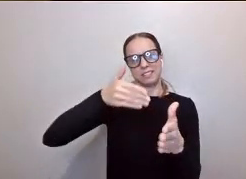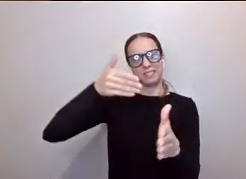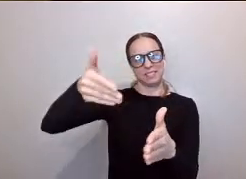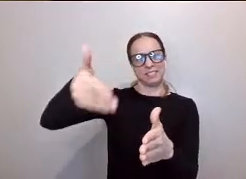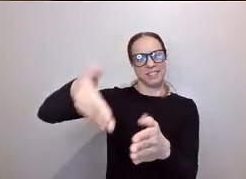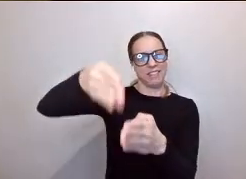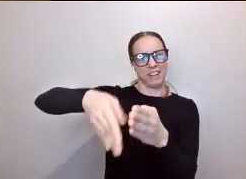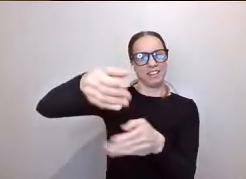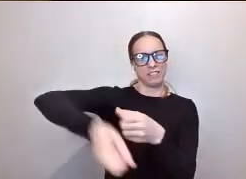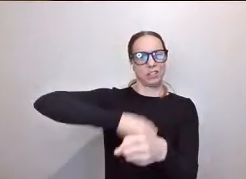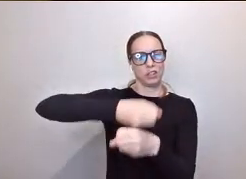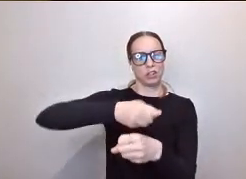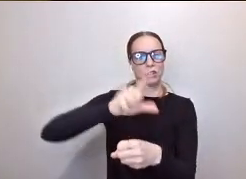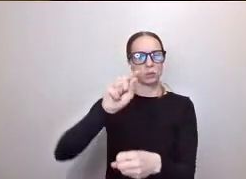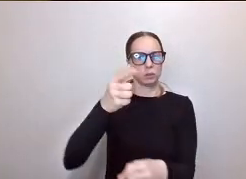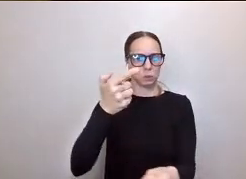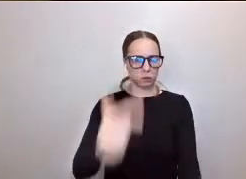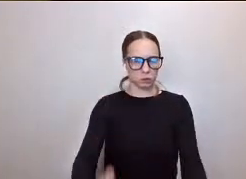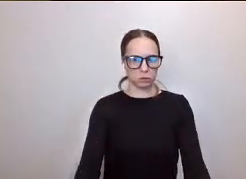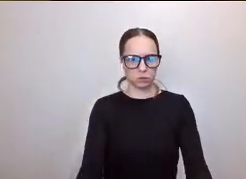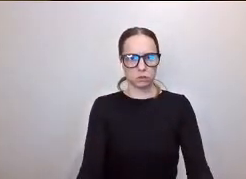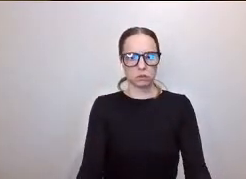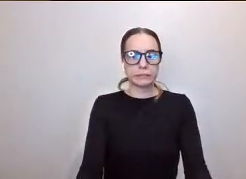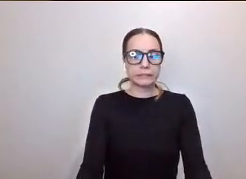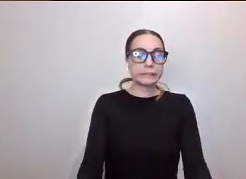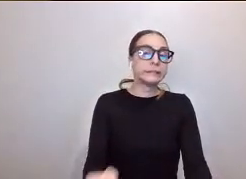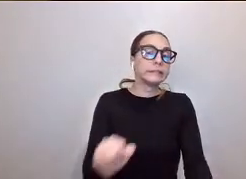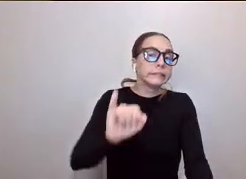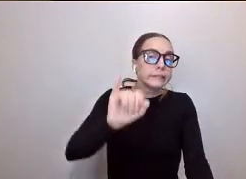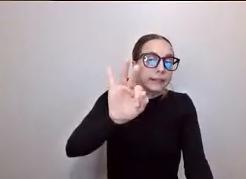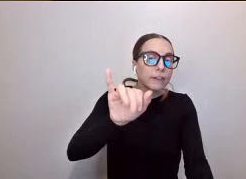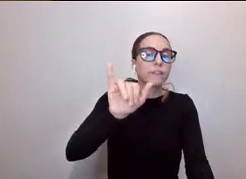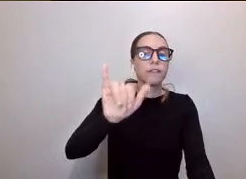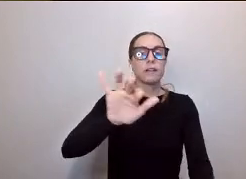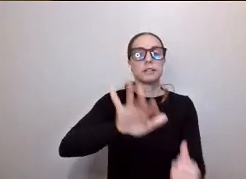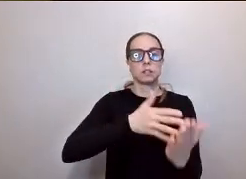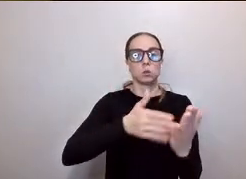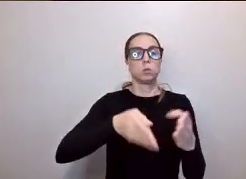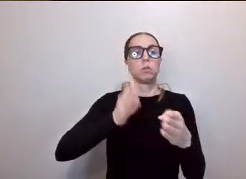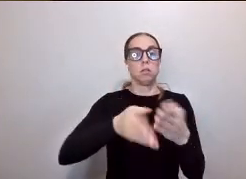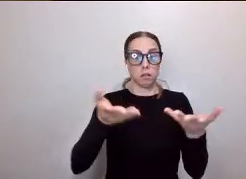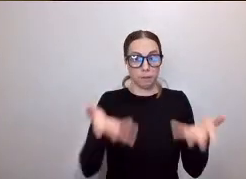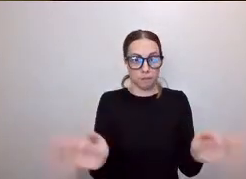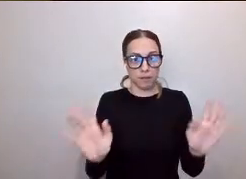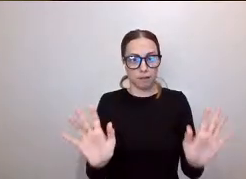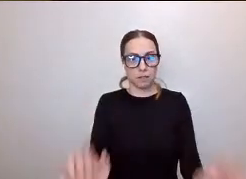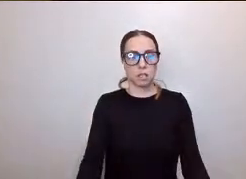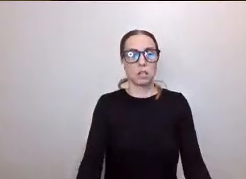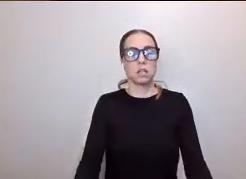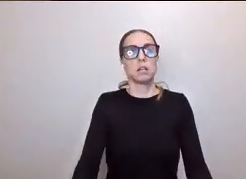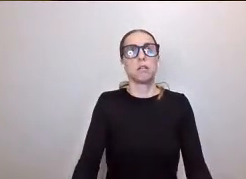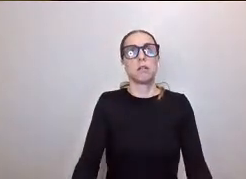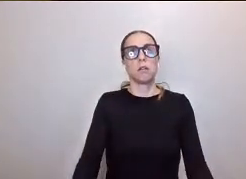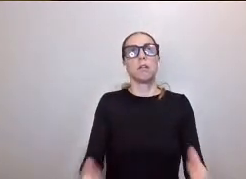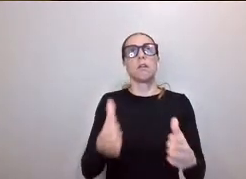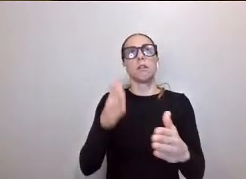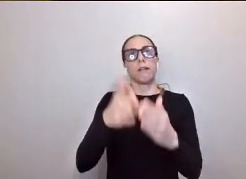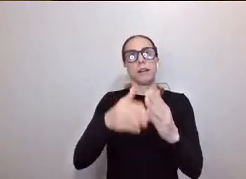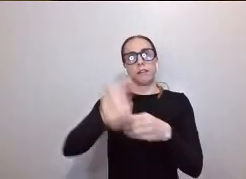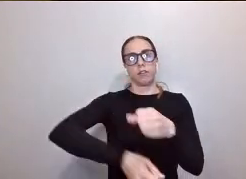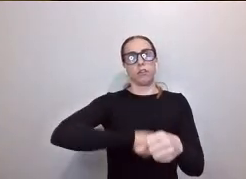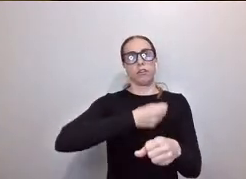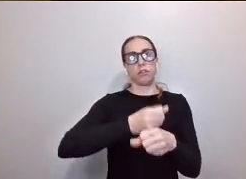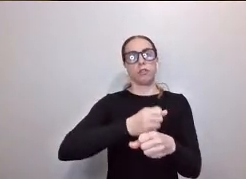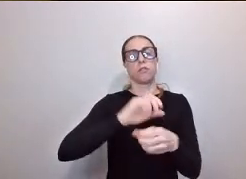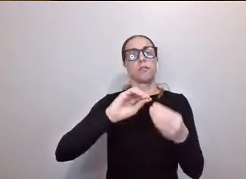If that schedule was completed, then at the end of the year, the number of officers actually